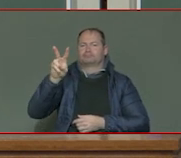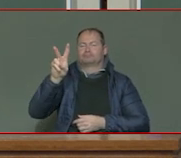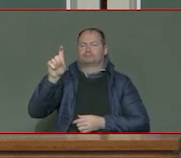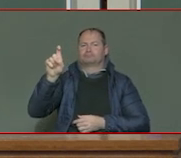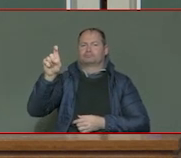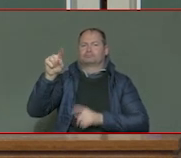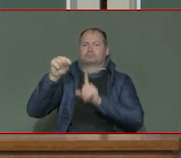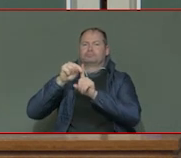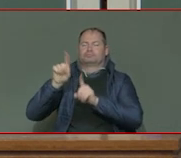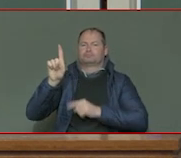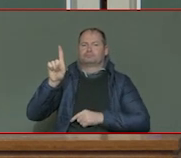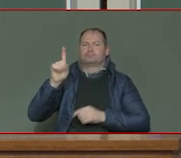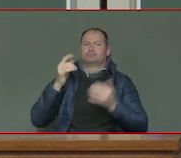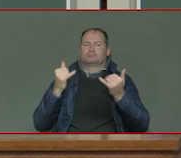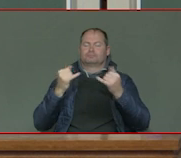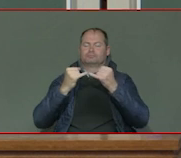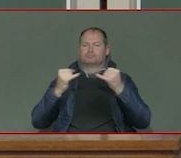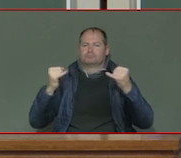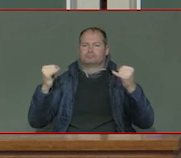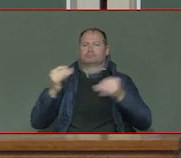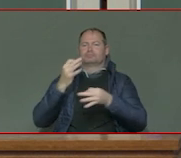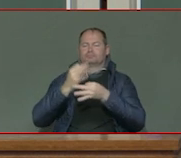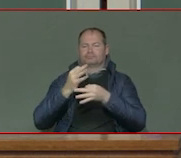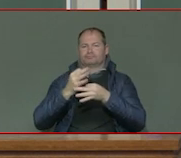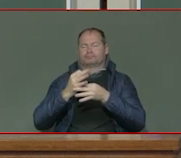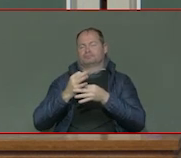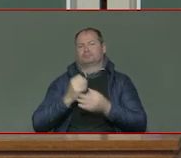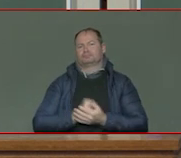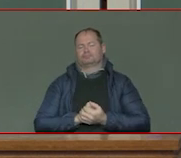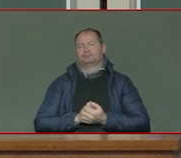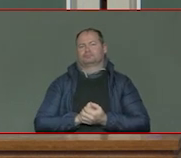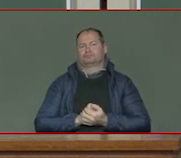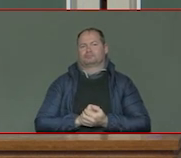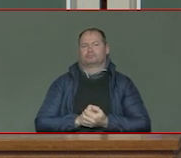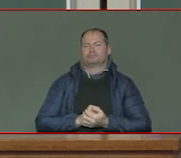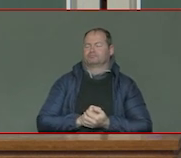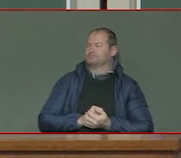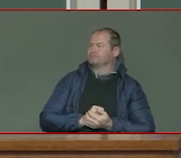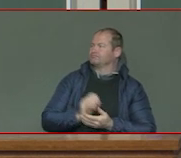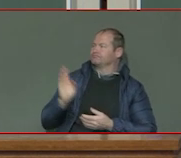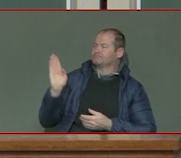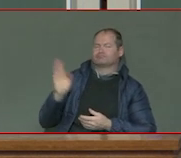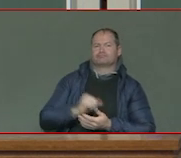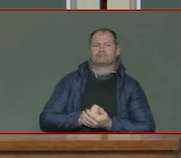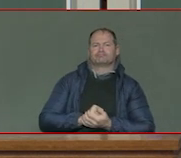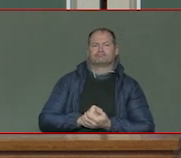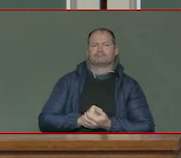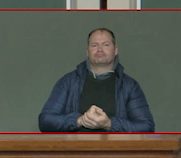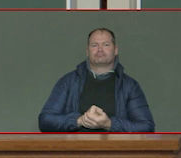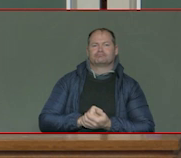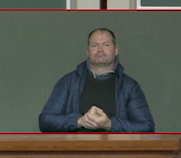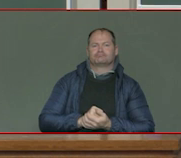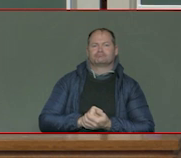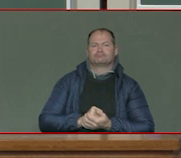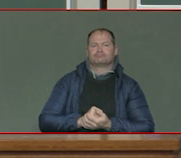1, a linear function. Fx is equal to 3x squared plus 2x plus 1, quadratic